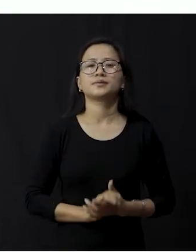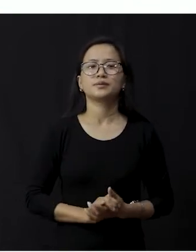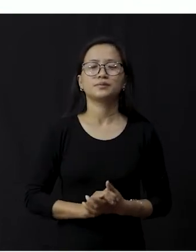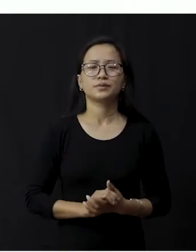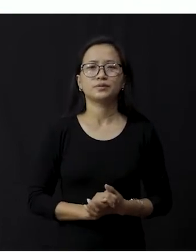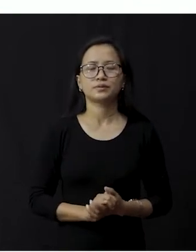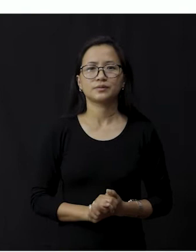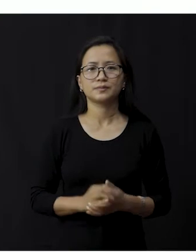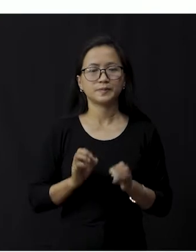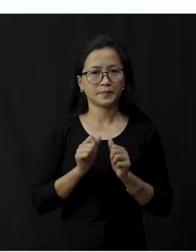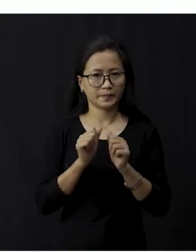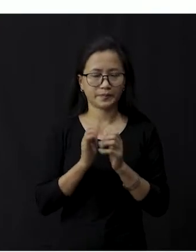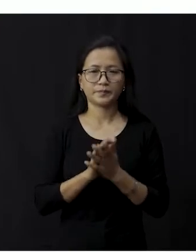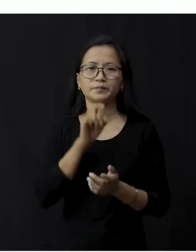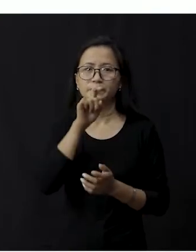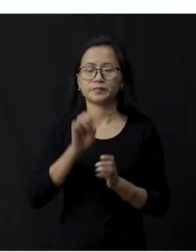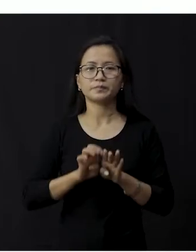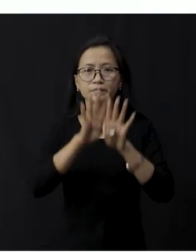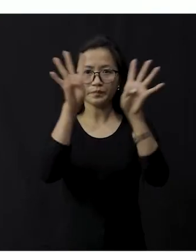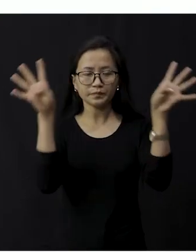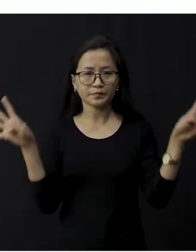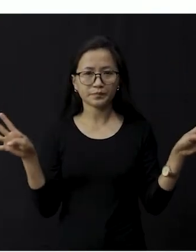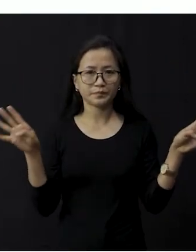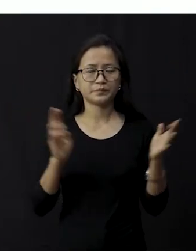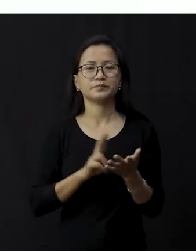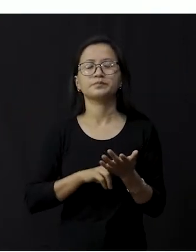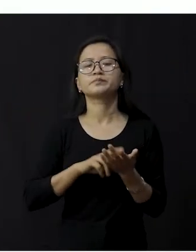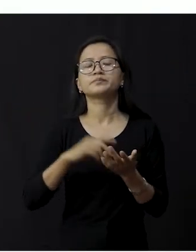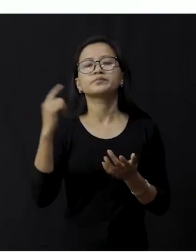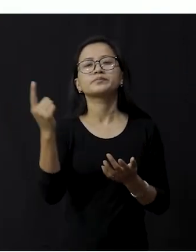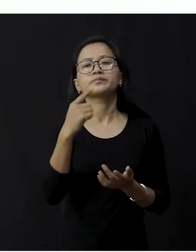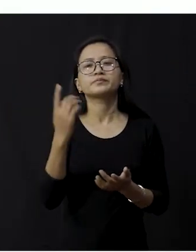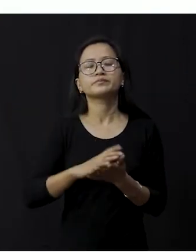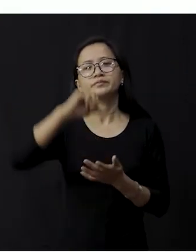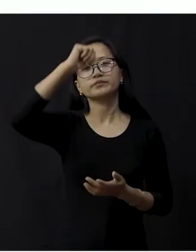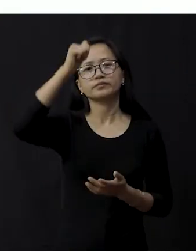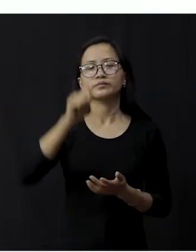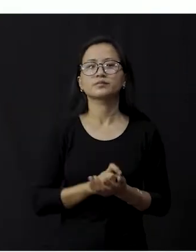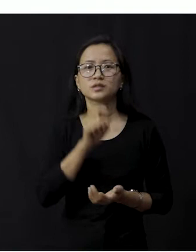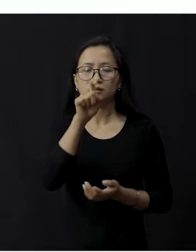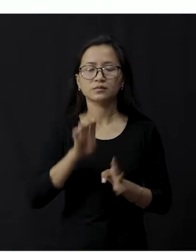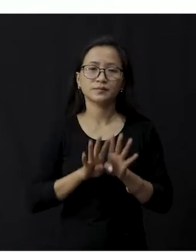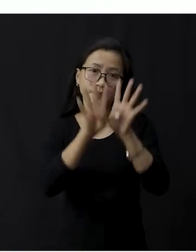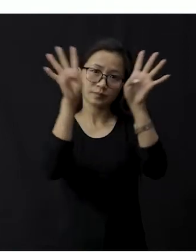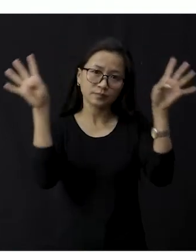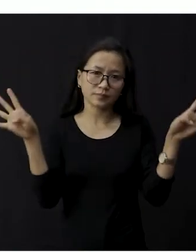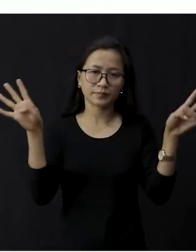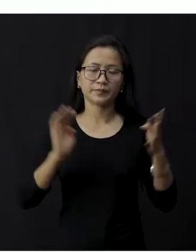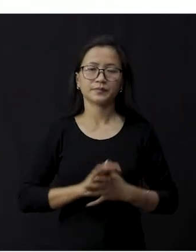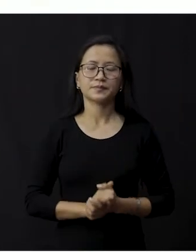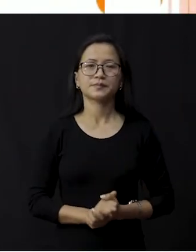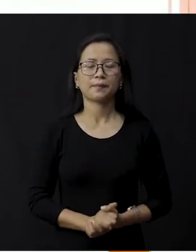P-E-A-C-O-C-K, peacock. Very good. So the national bird of India is called peacock, right?